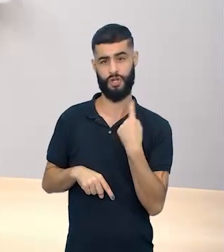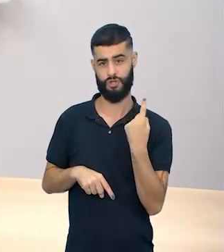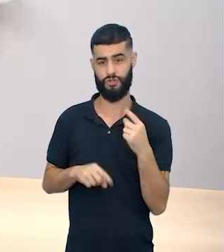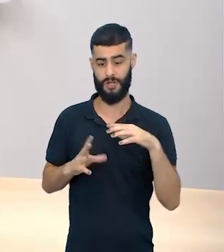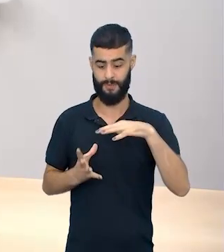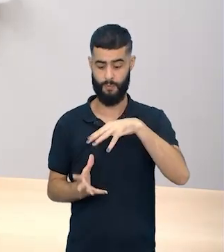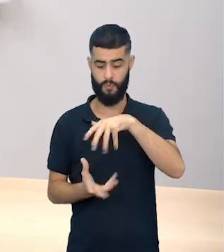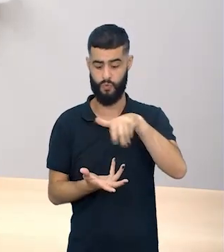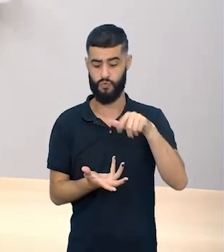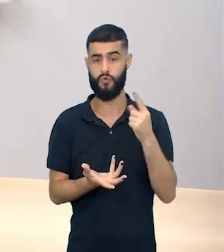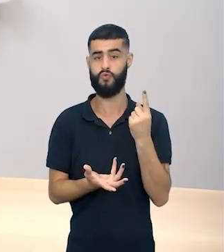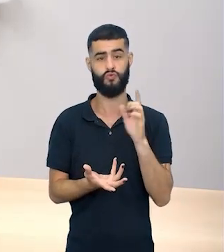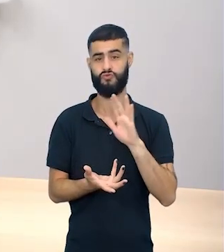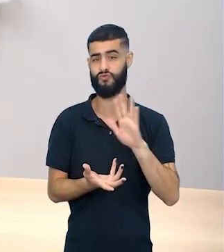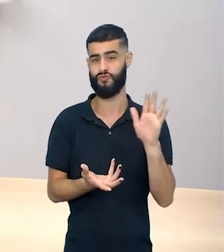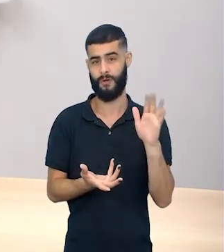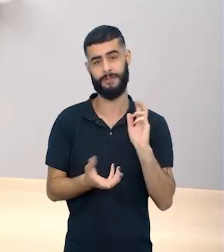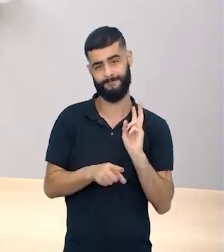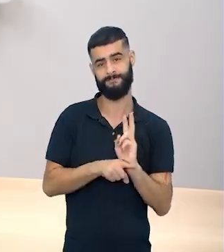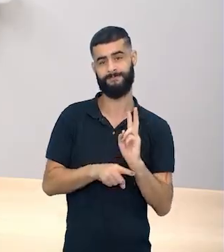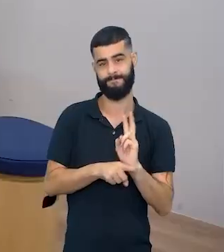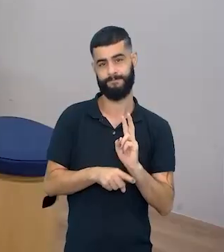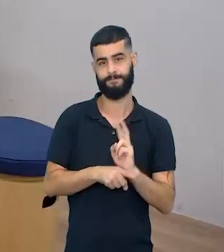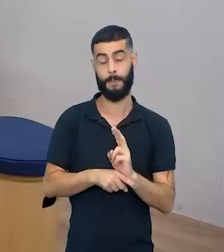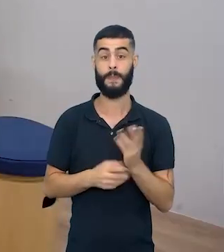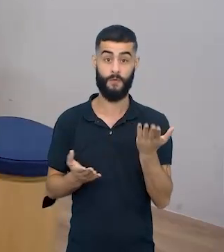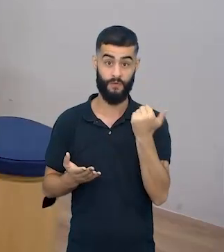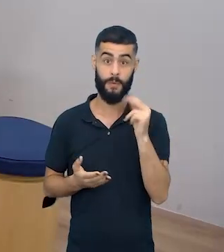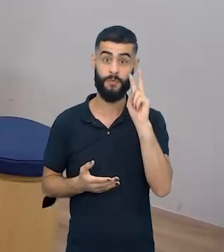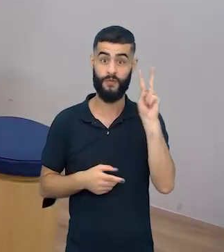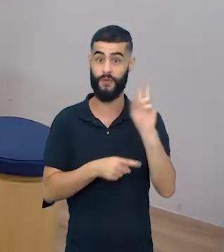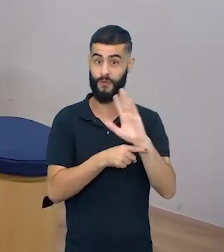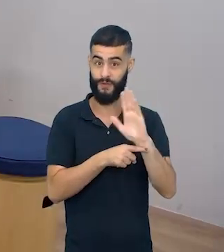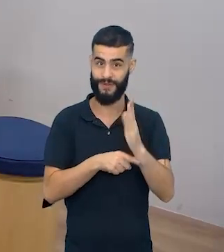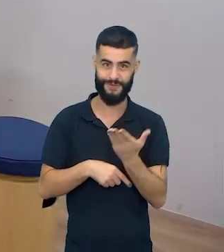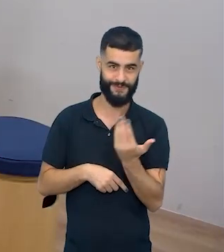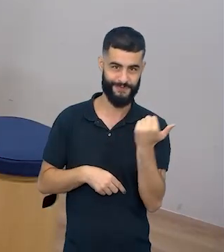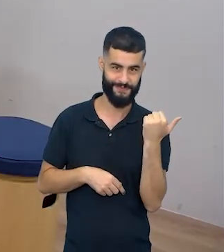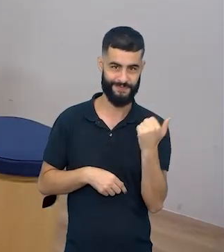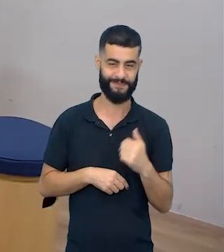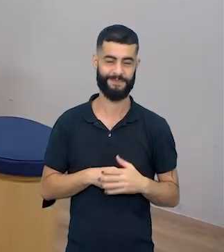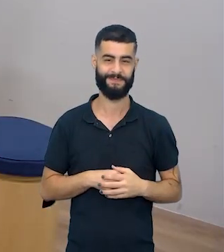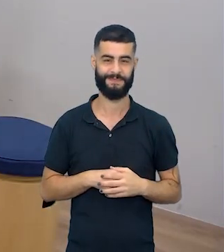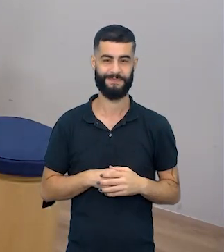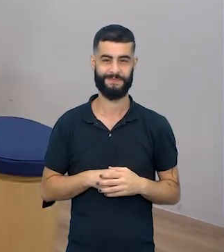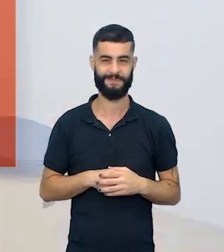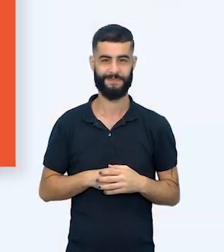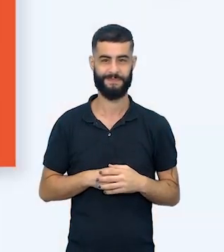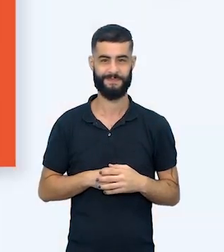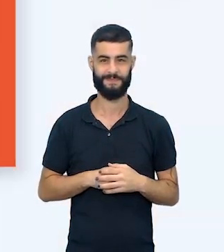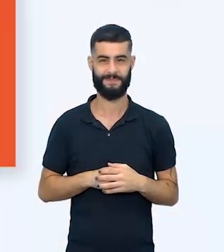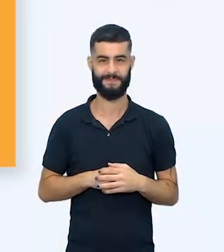vídeo? Nós vamos assistir, então, agora um vídeo. Vamos lá, professores?